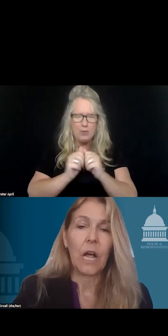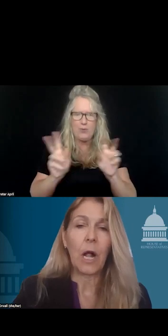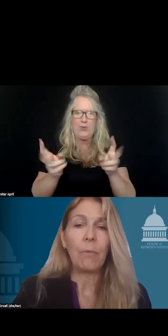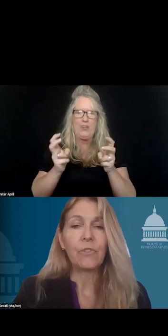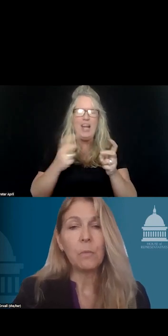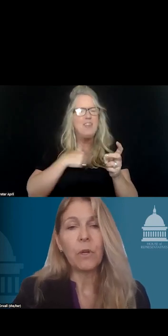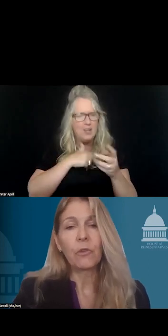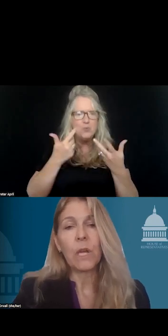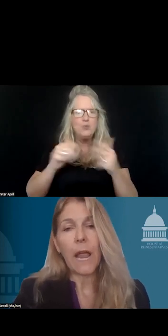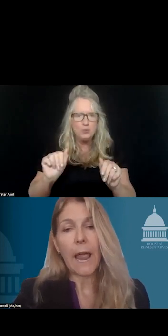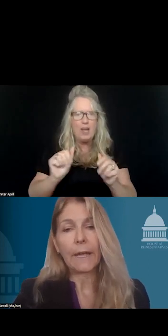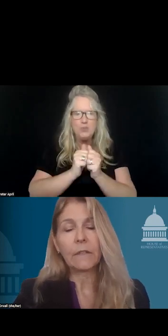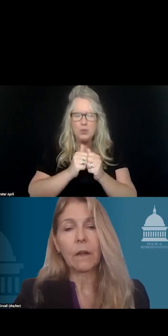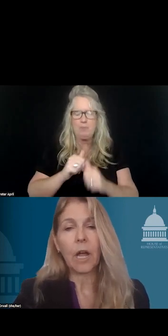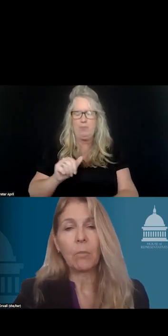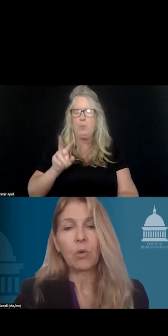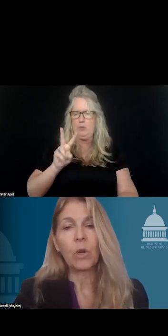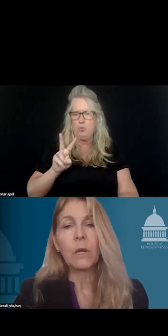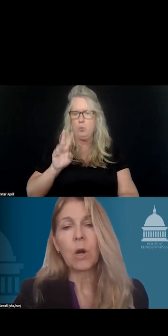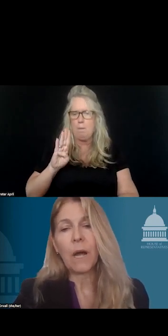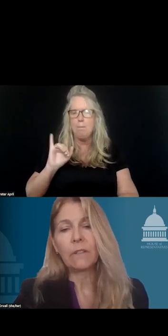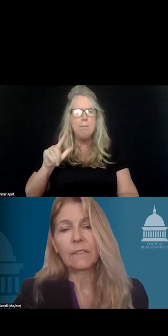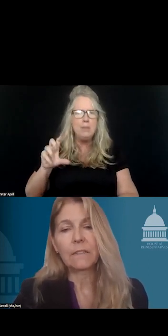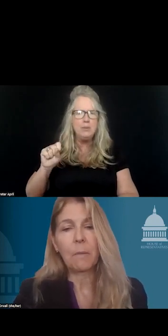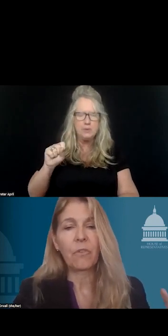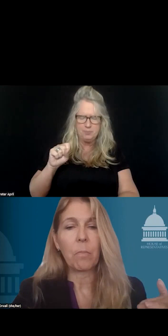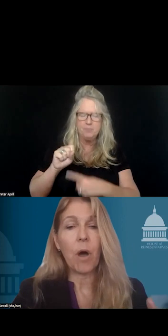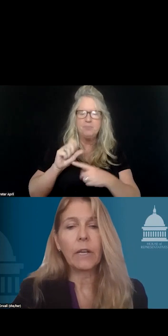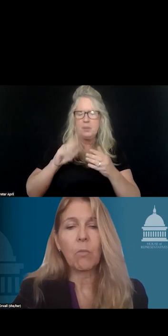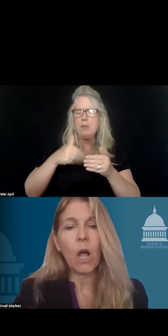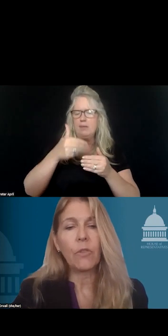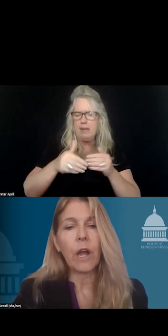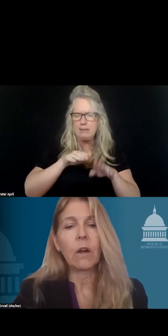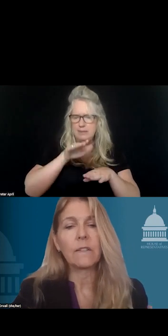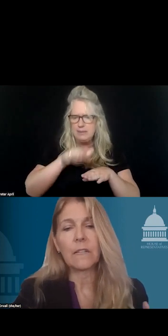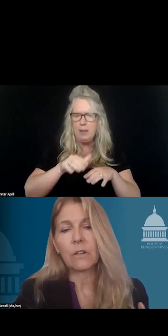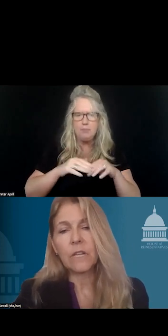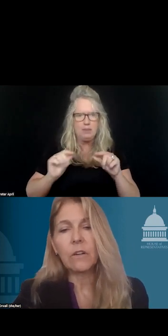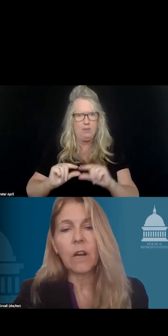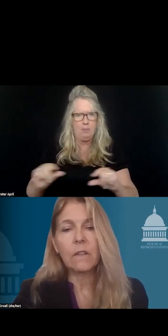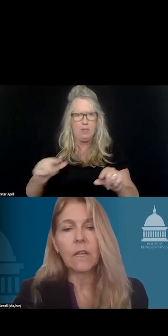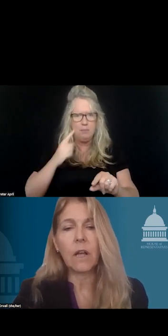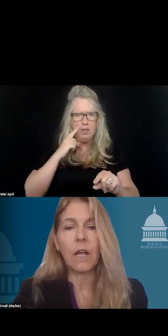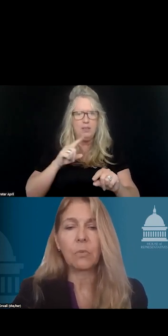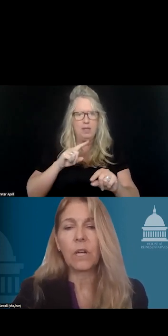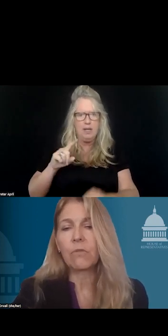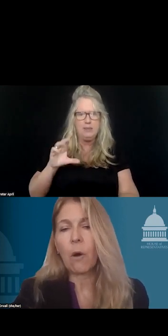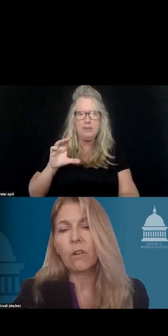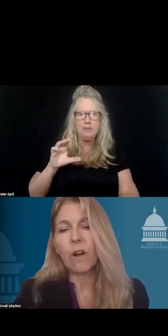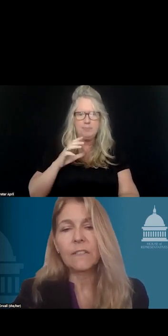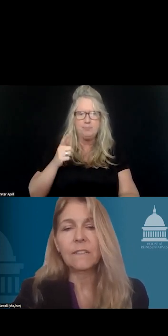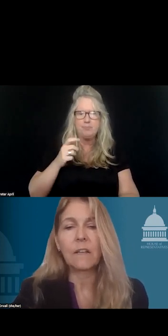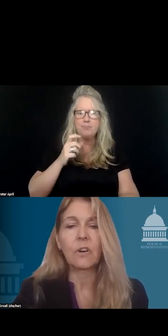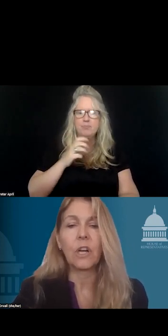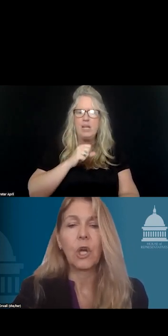do. The 2 bills we had really were about next steps. The bottom one there is Senator Dingra's